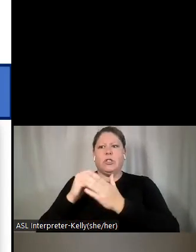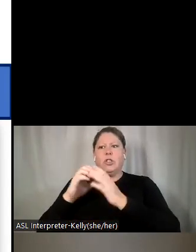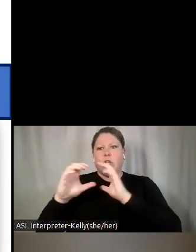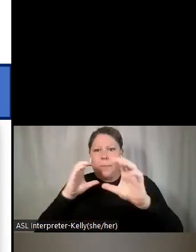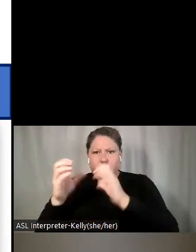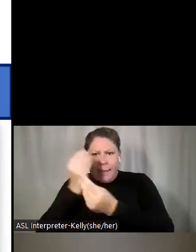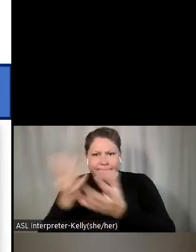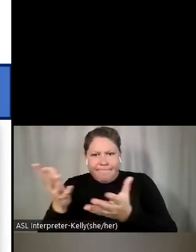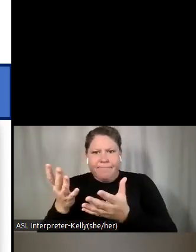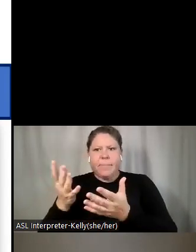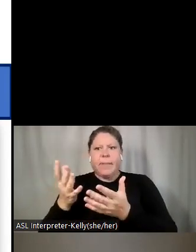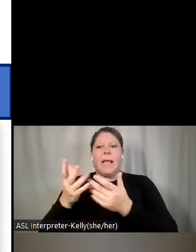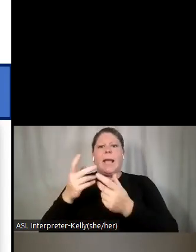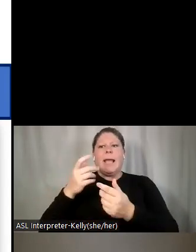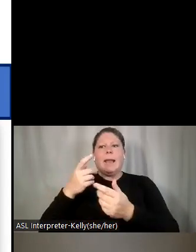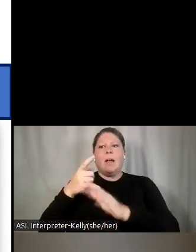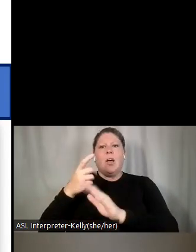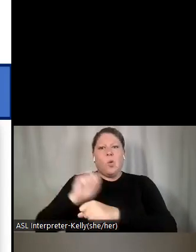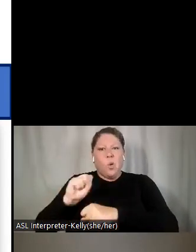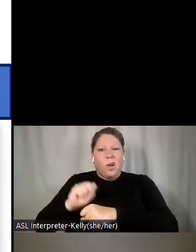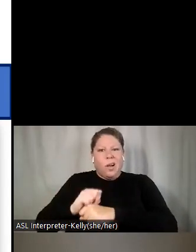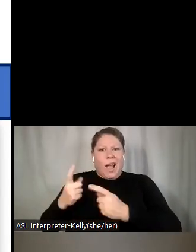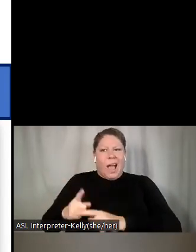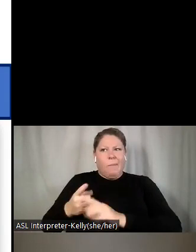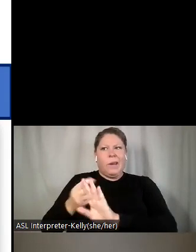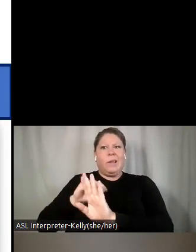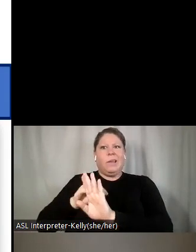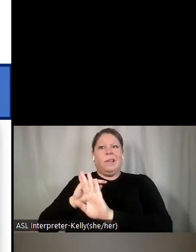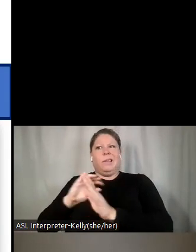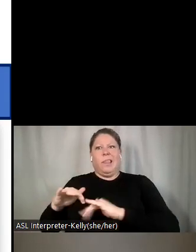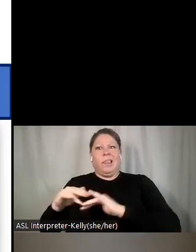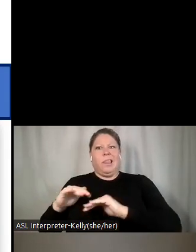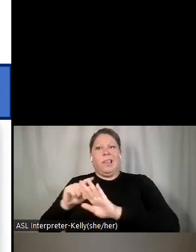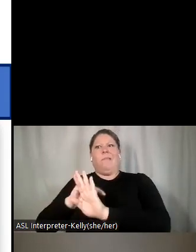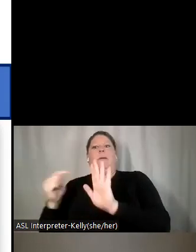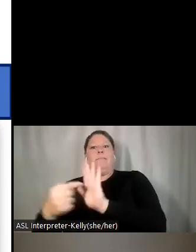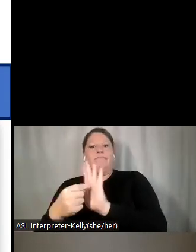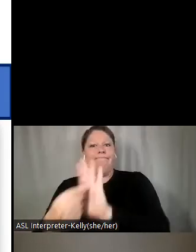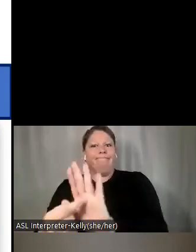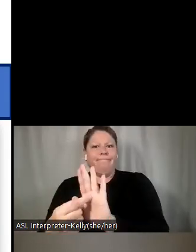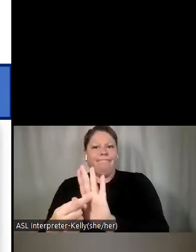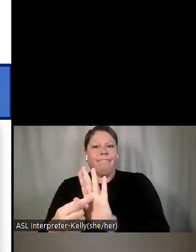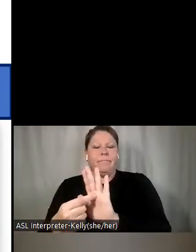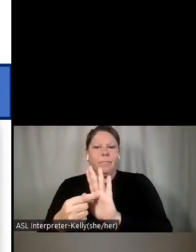work that's currently being done at CDPH and aligns improvement work up, down, and across our